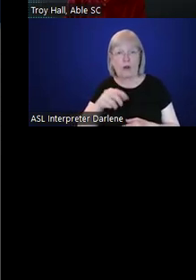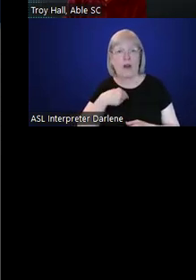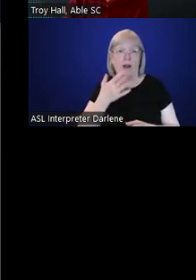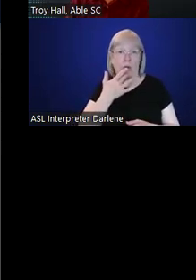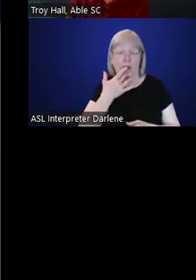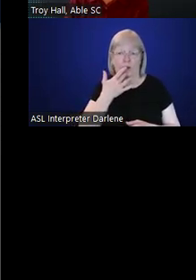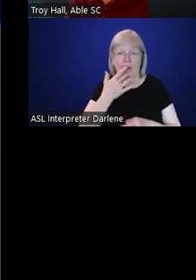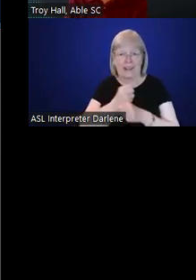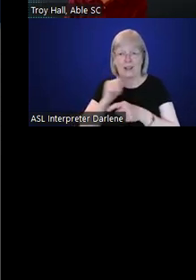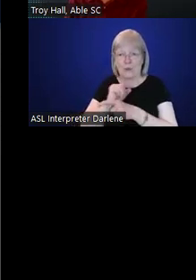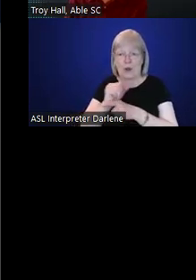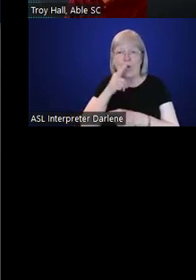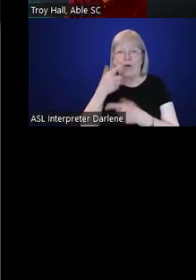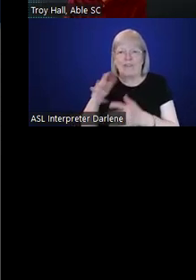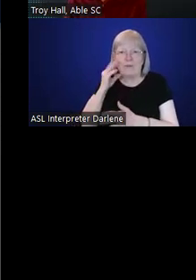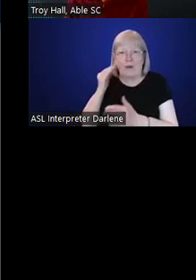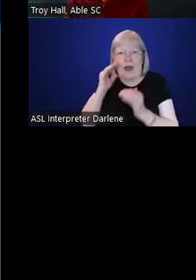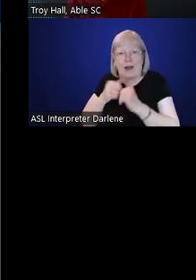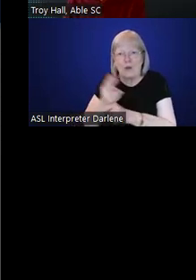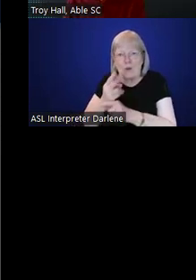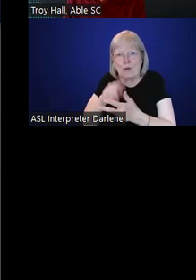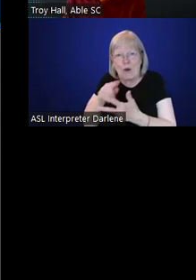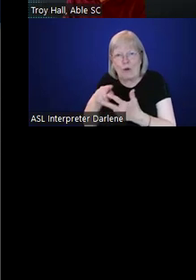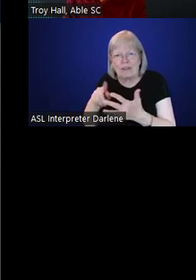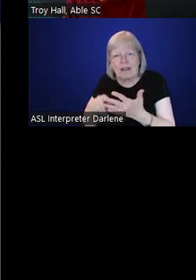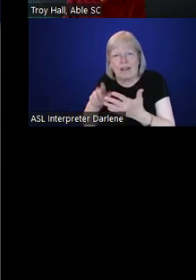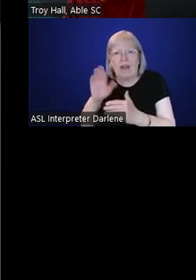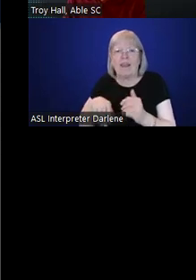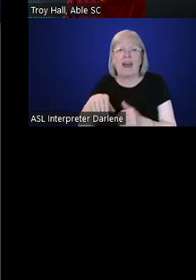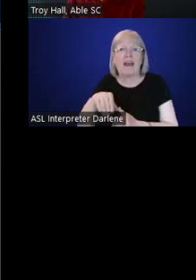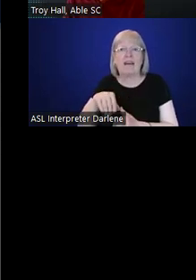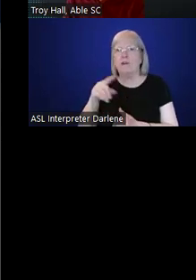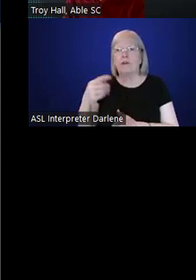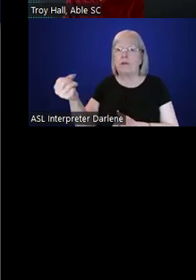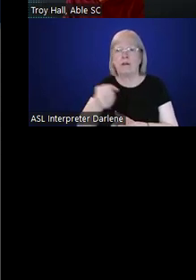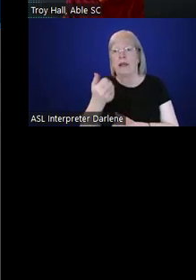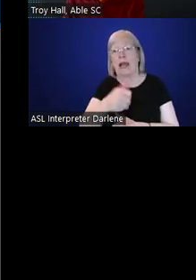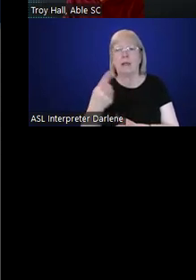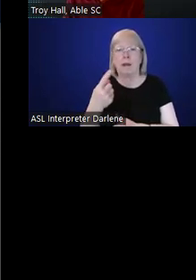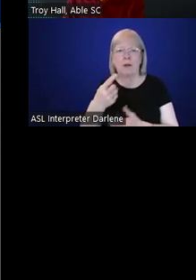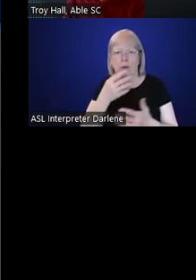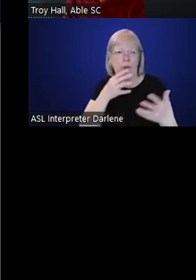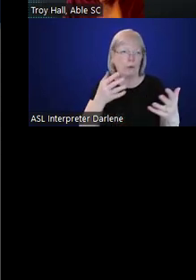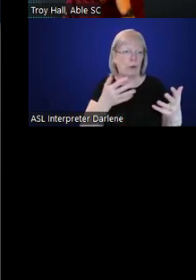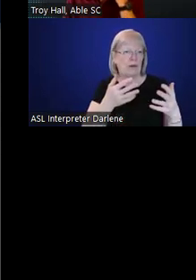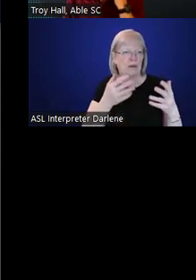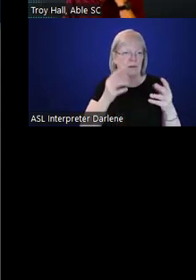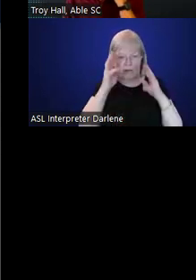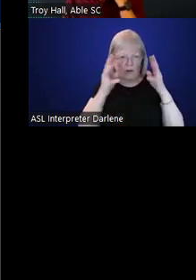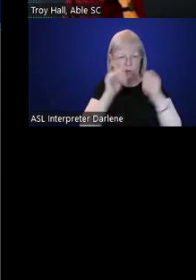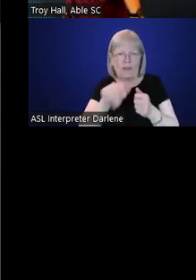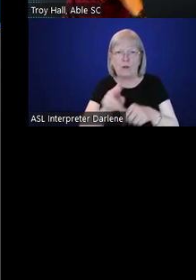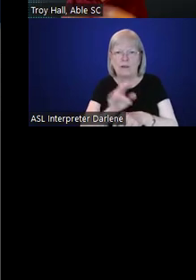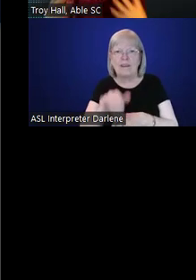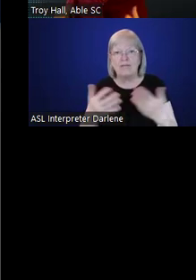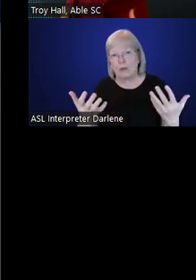someone who uses those implements rather than just someone who is able to buy or design them, right?